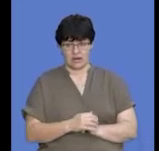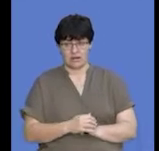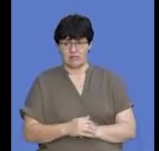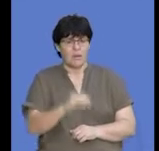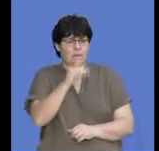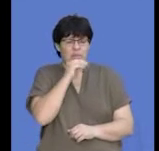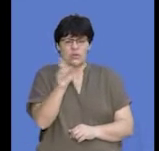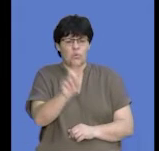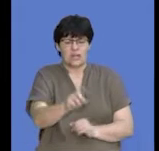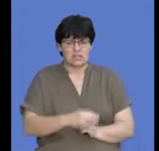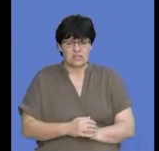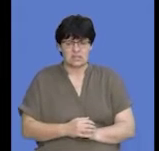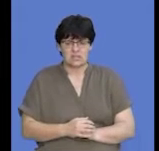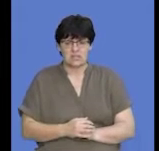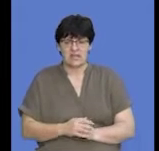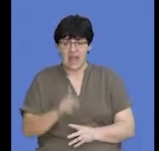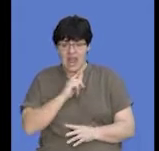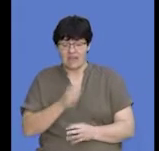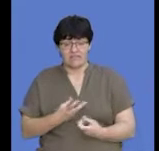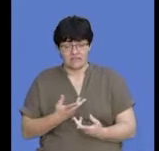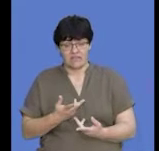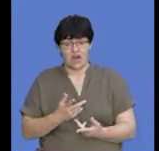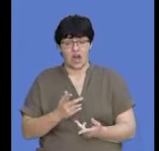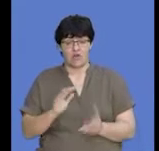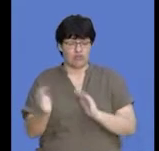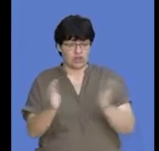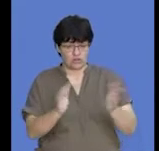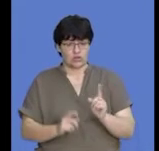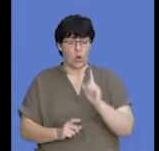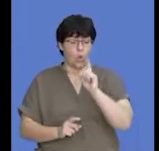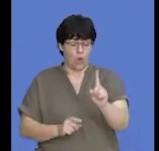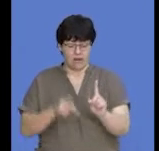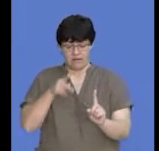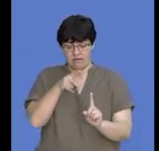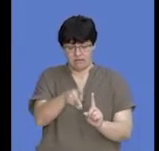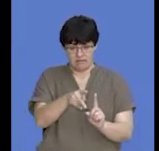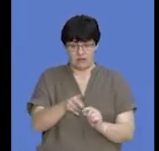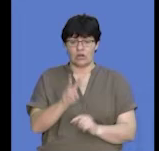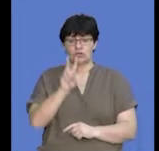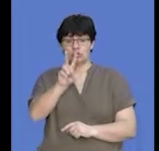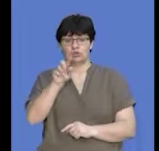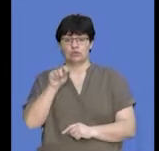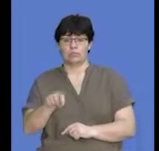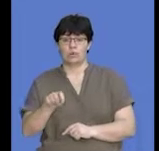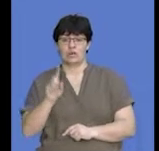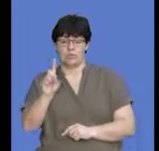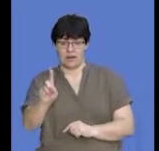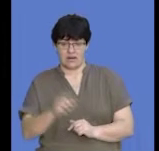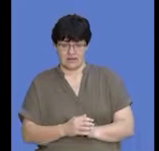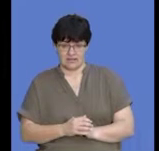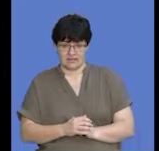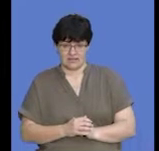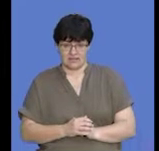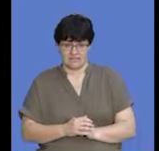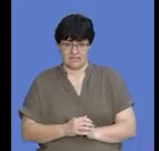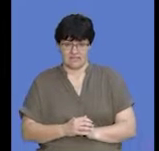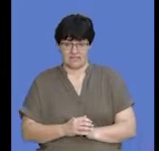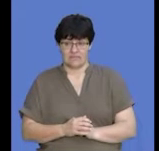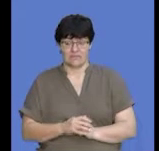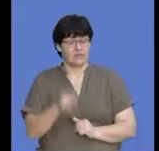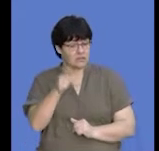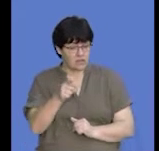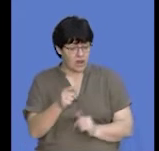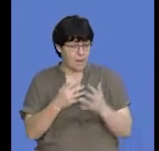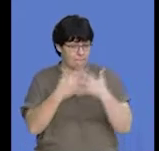this mean? When I'm expressing it as a ratio, 1 is to 2.1. So, is